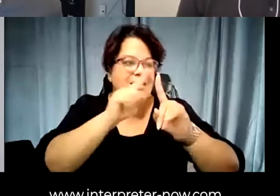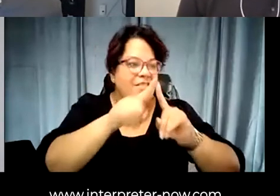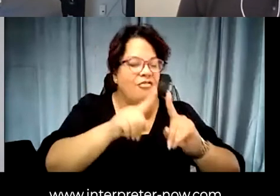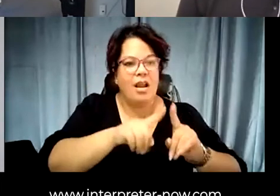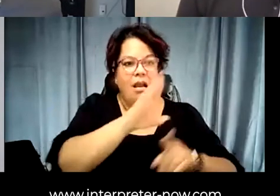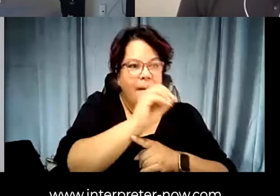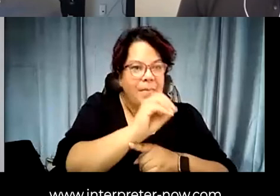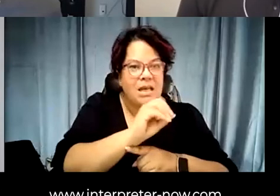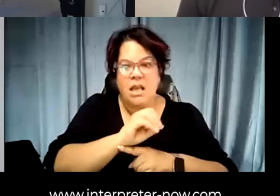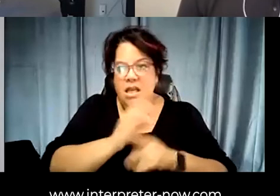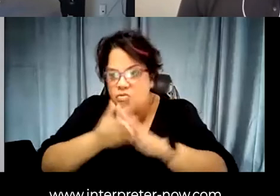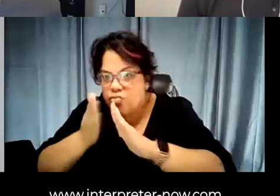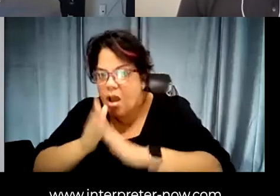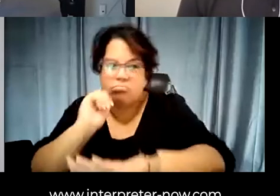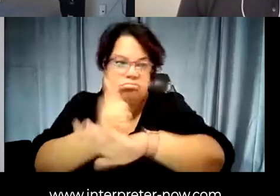failing.